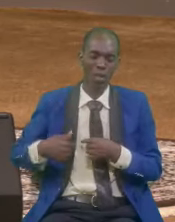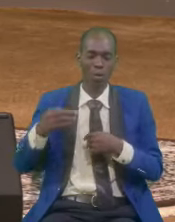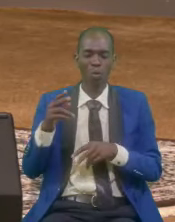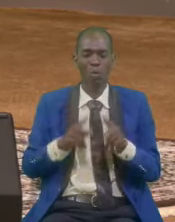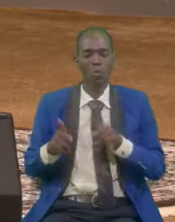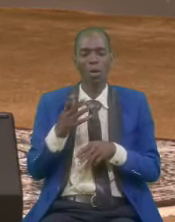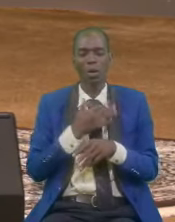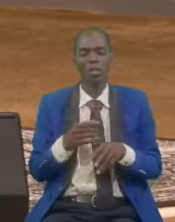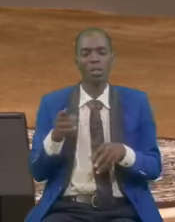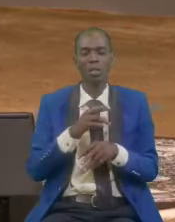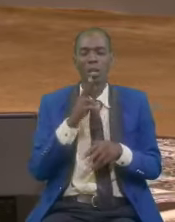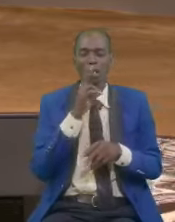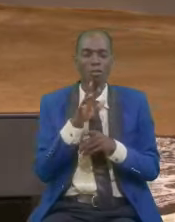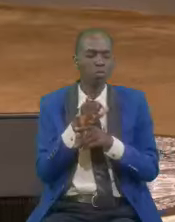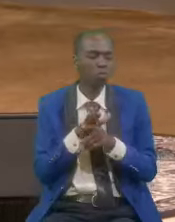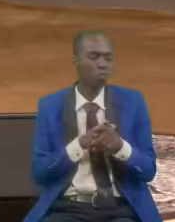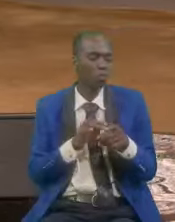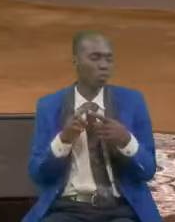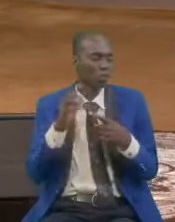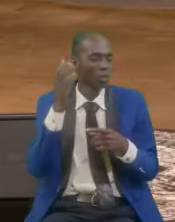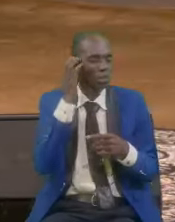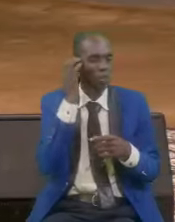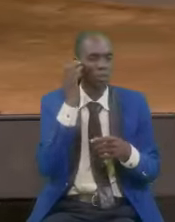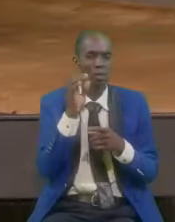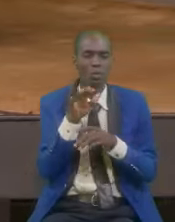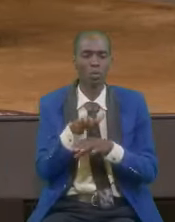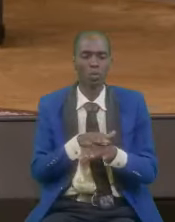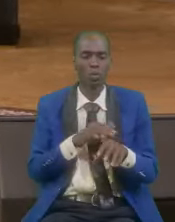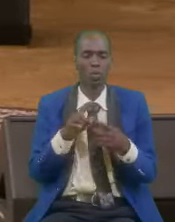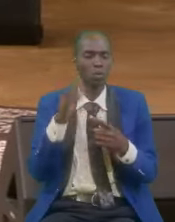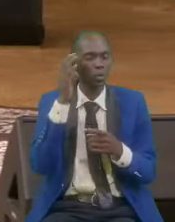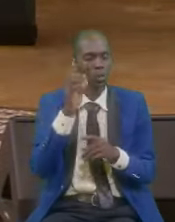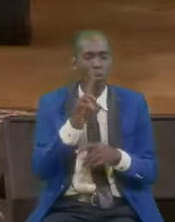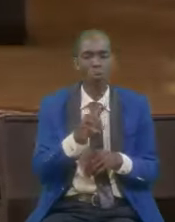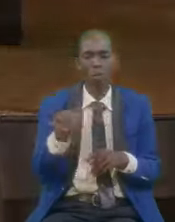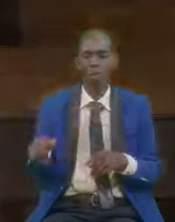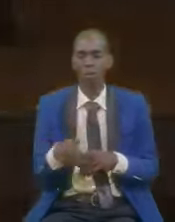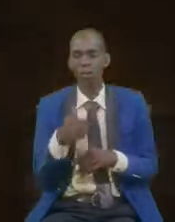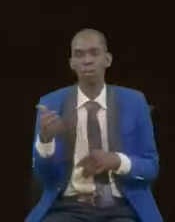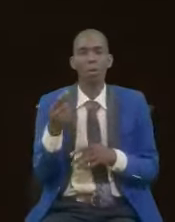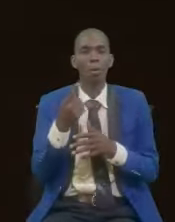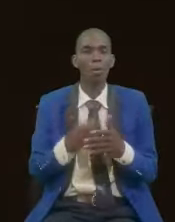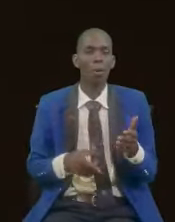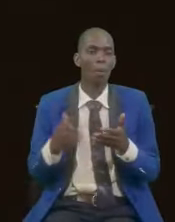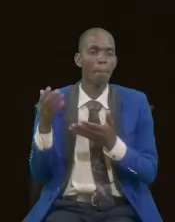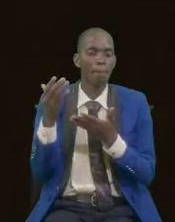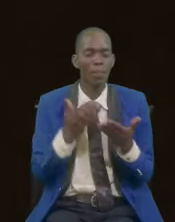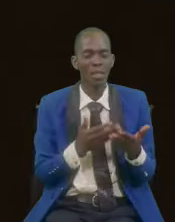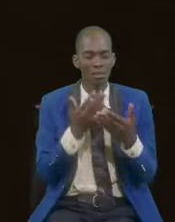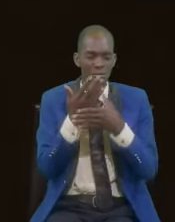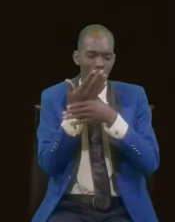to listen, slow to hear one another. What brings